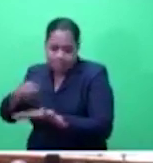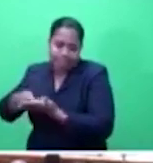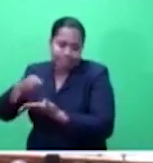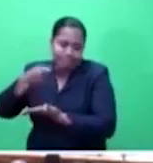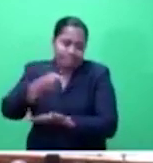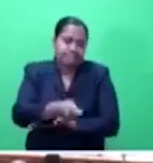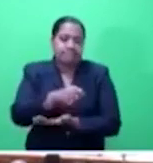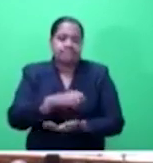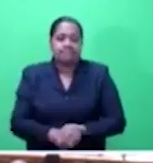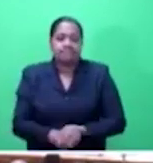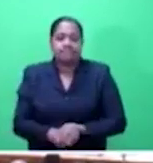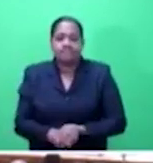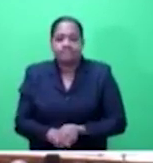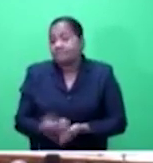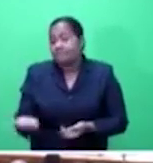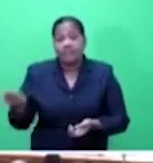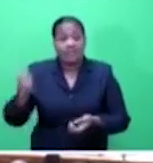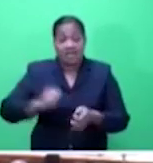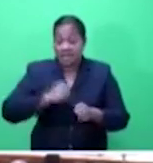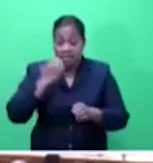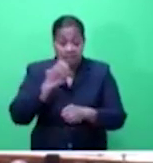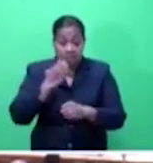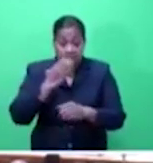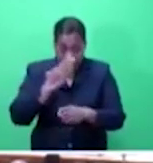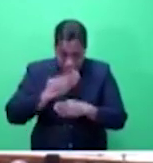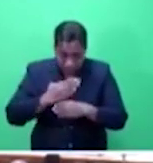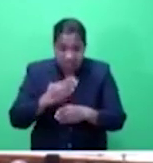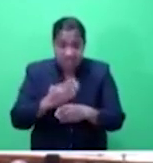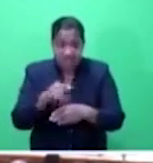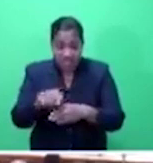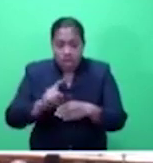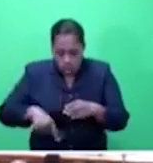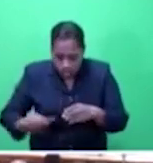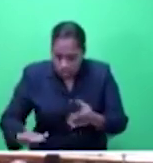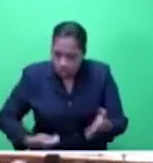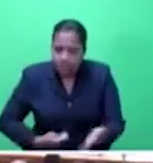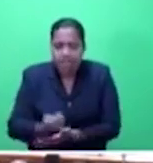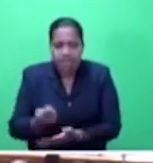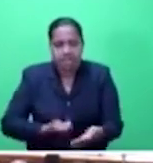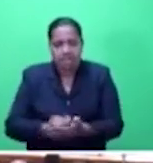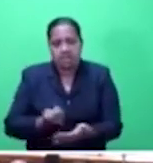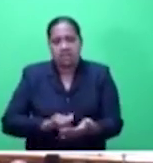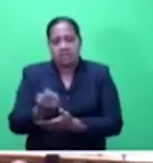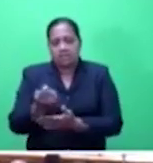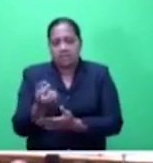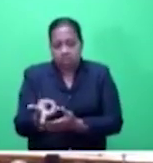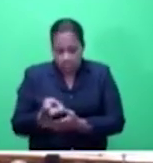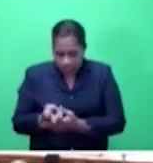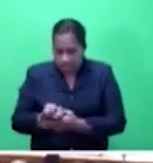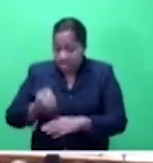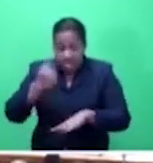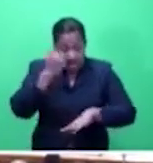disruption, any affected employers should continue to pay salaries as normal, and government will then reimburse this directly to the